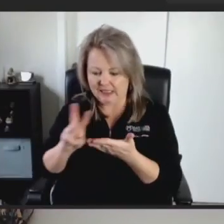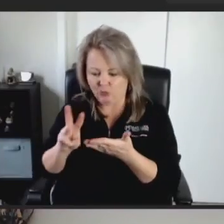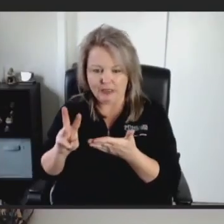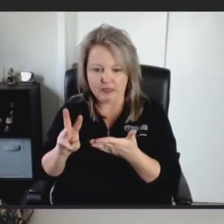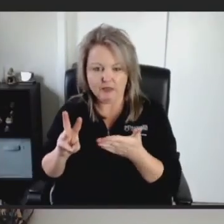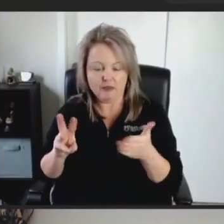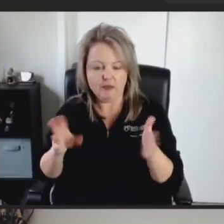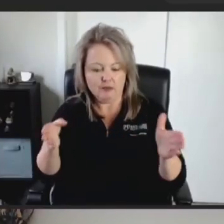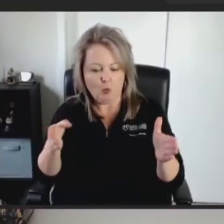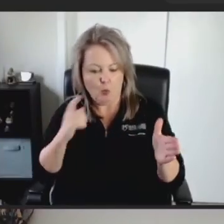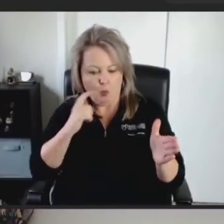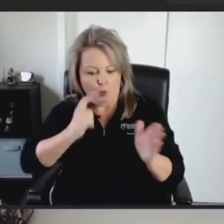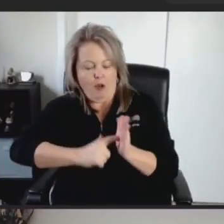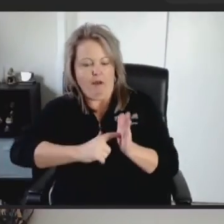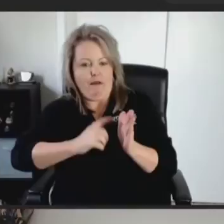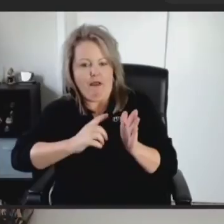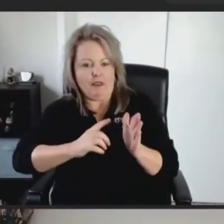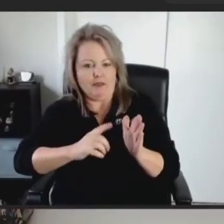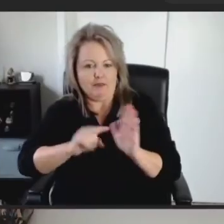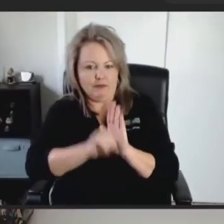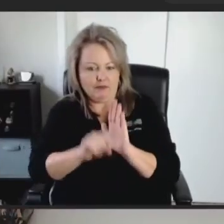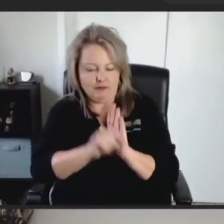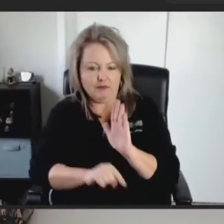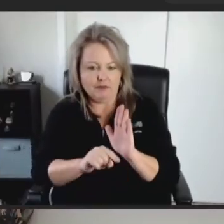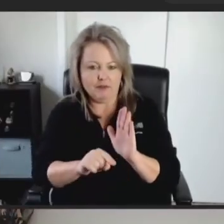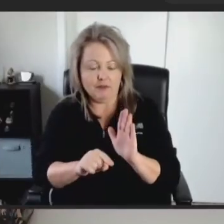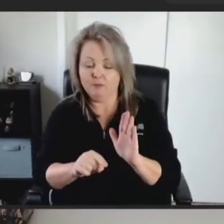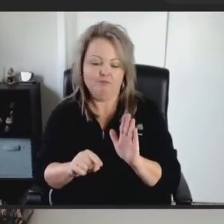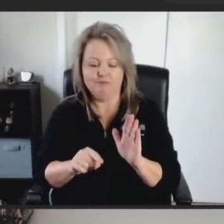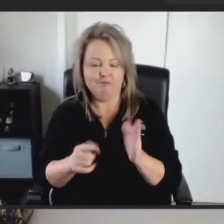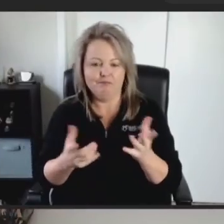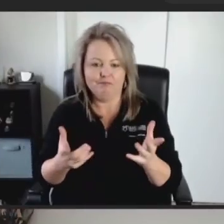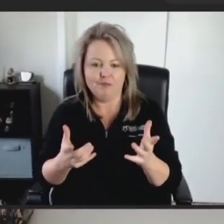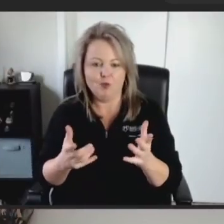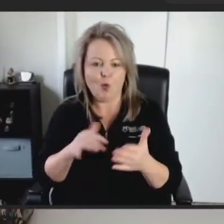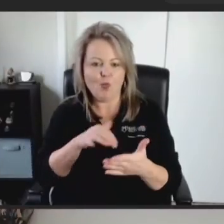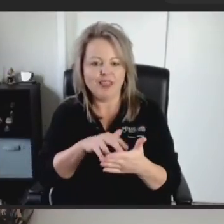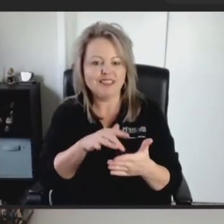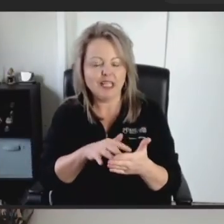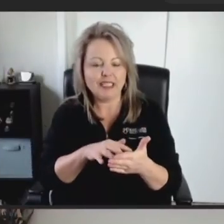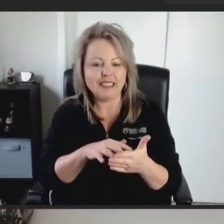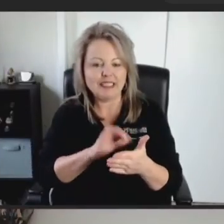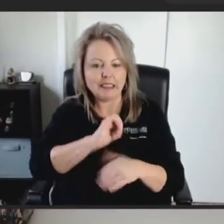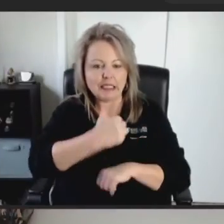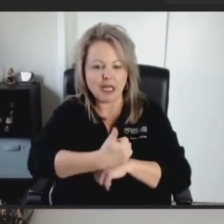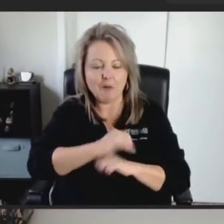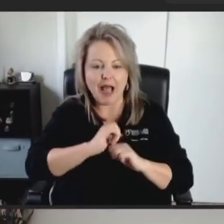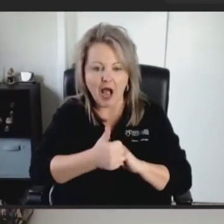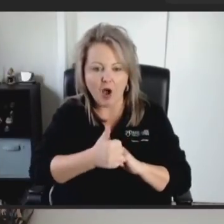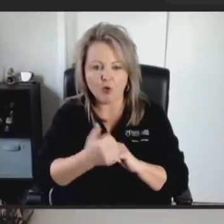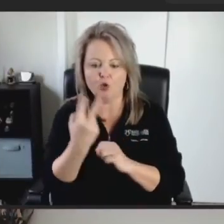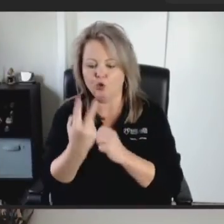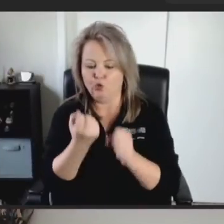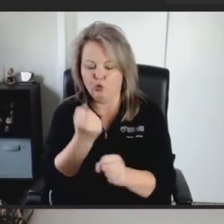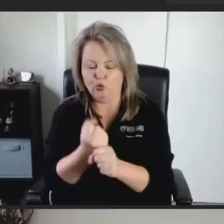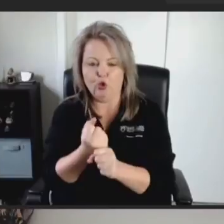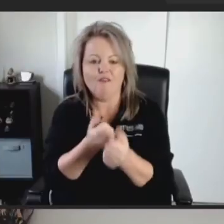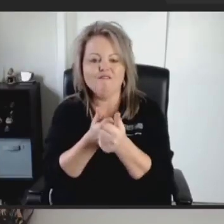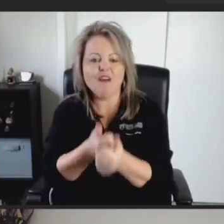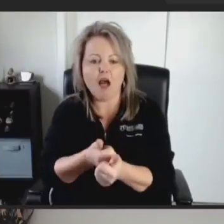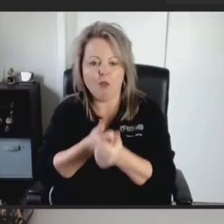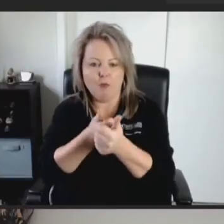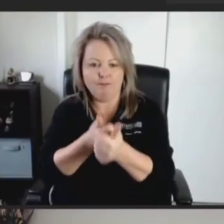comfortable. Secondly, these studies are all designed to go out for 2 years in follow-up to make sure that